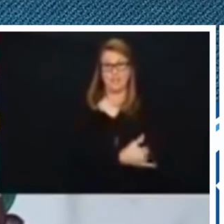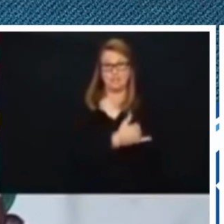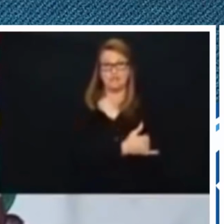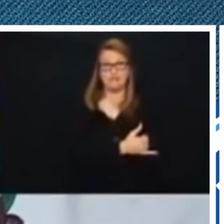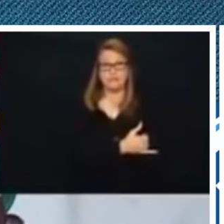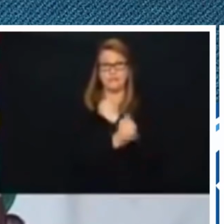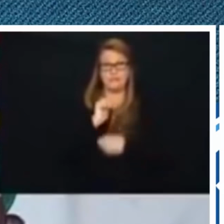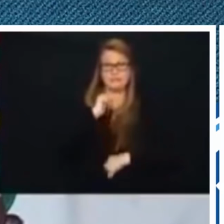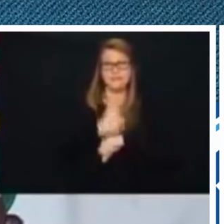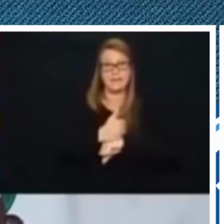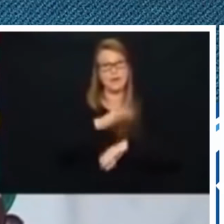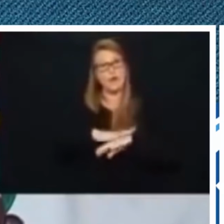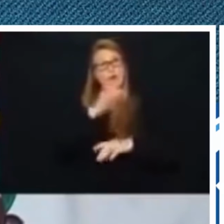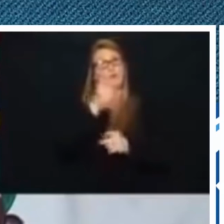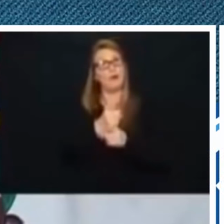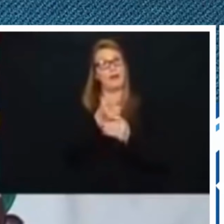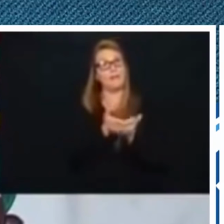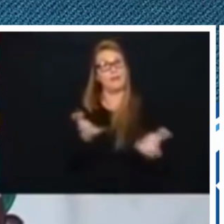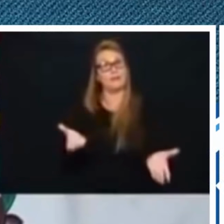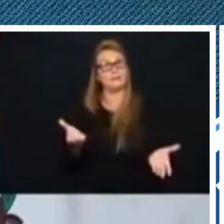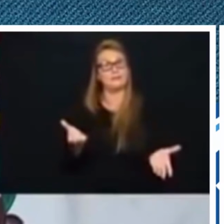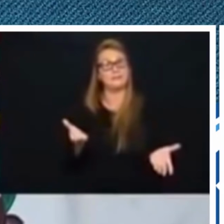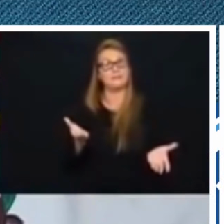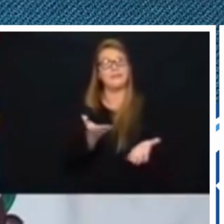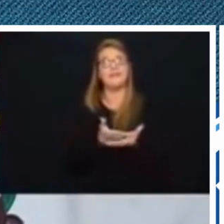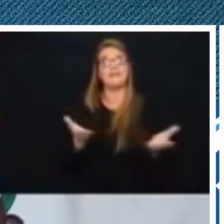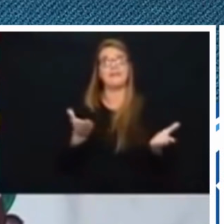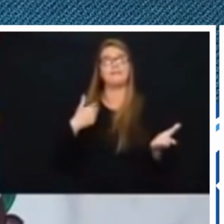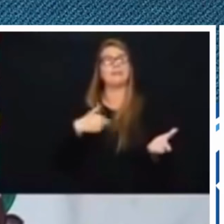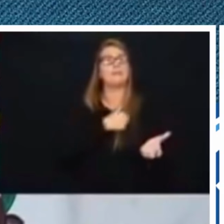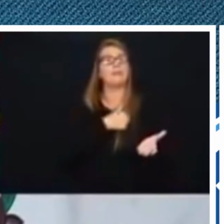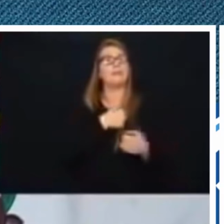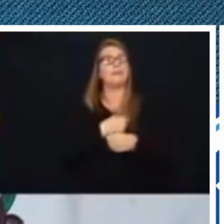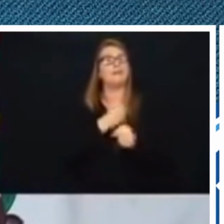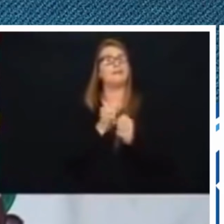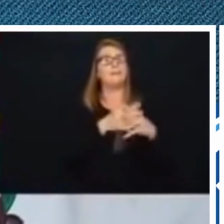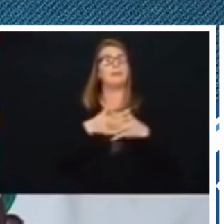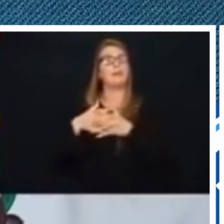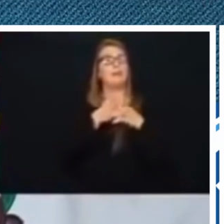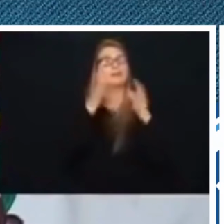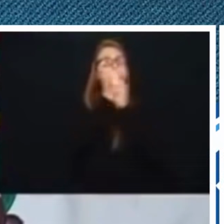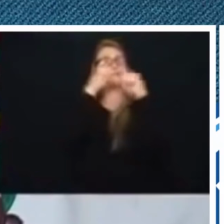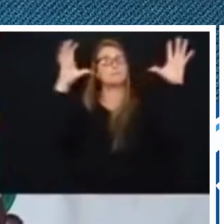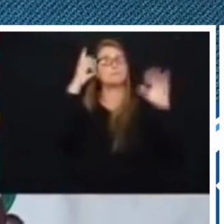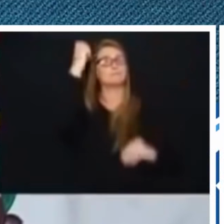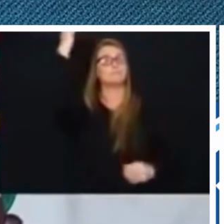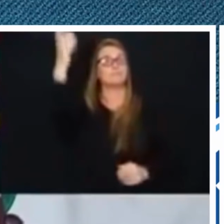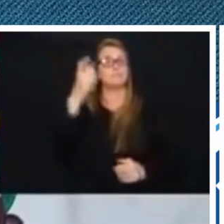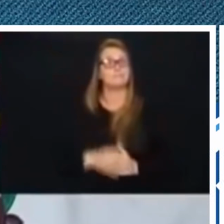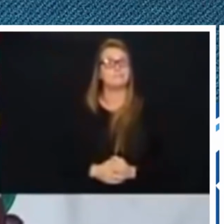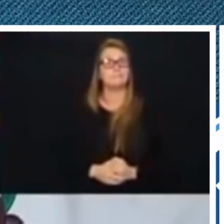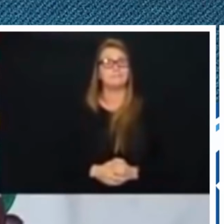upon the right things that took us forward, the American dream, having the grit